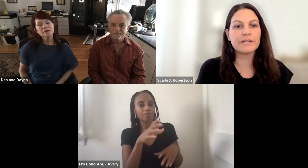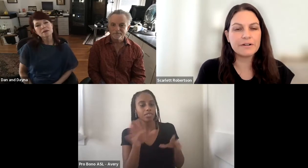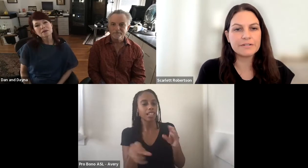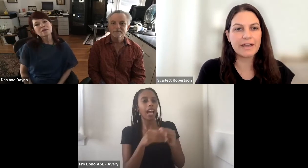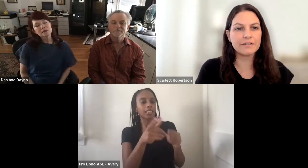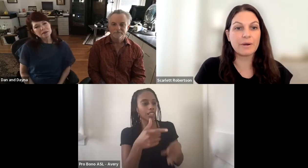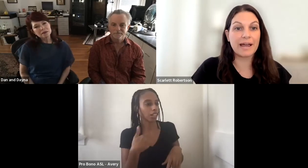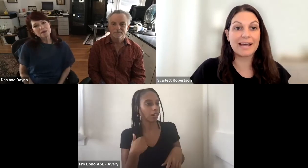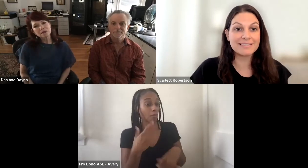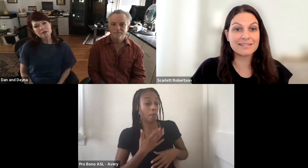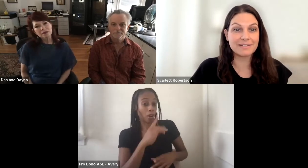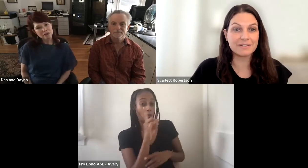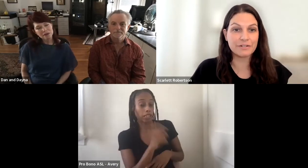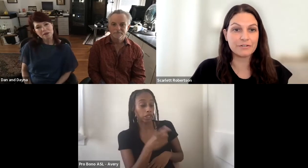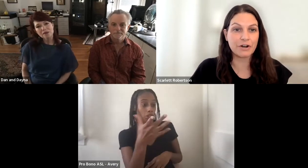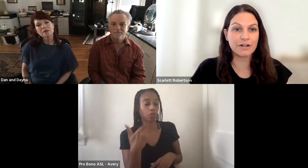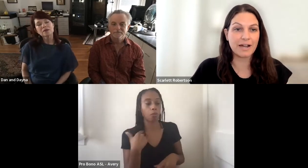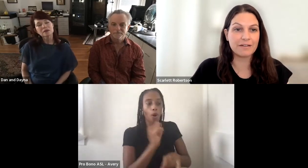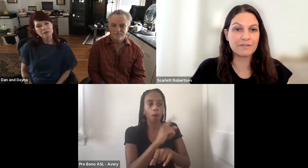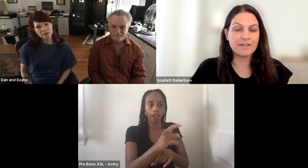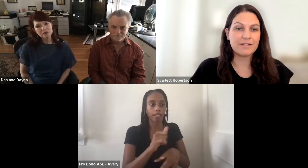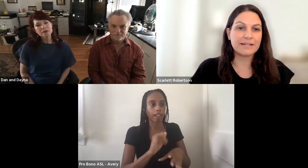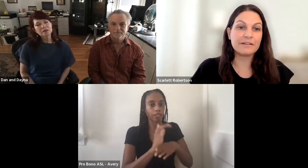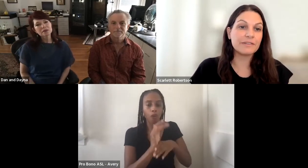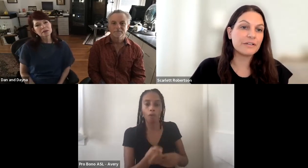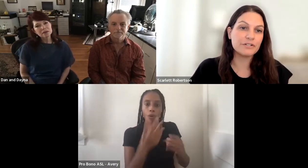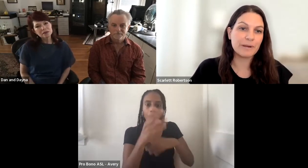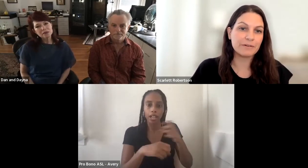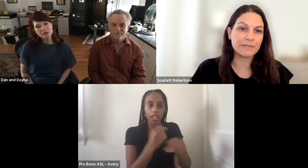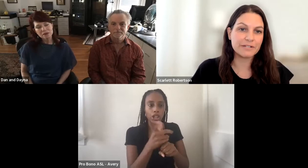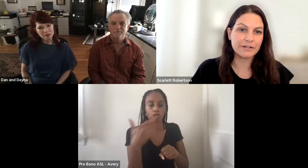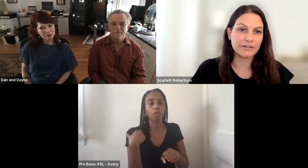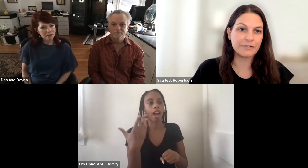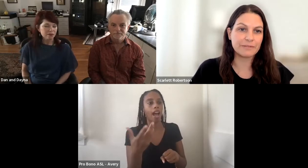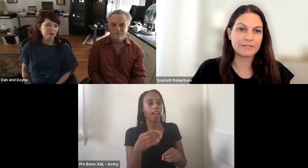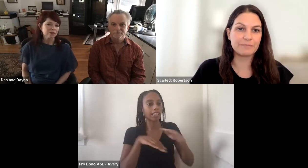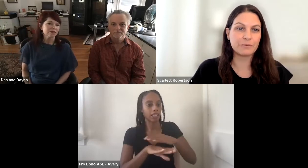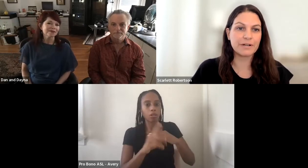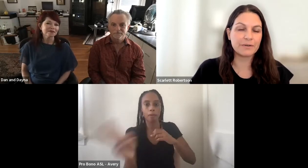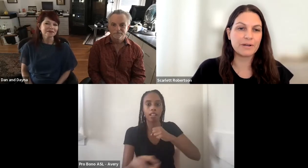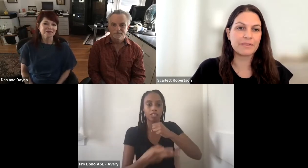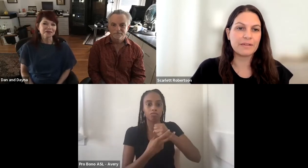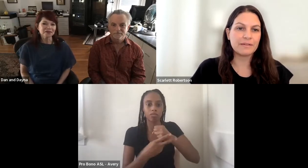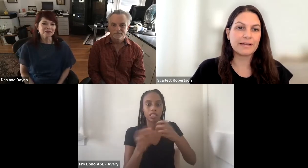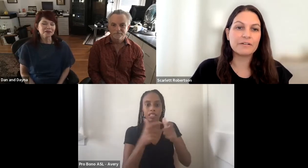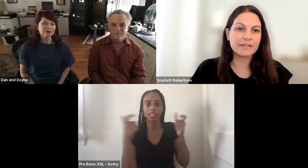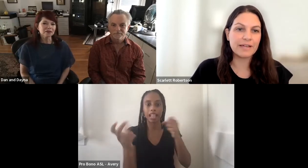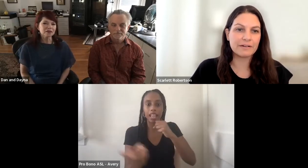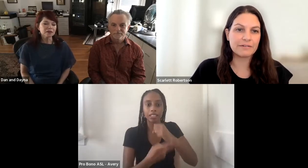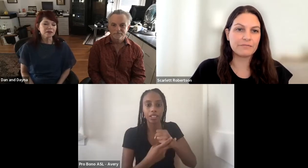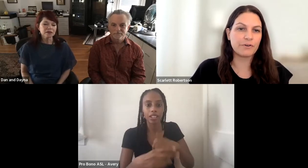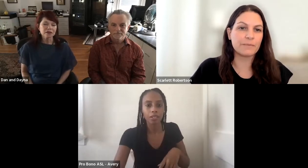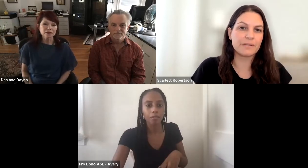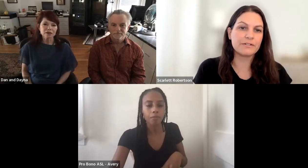several years and you had access to this huge archive. Like, given the huge amount of material you must have been working with, like, how did